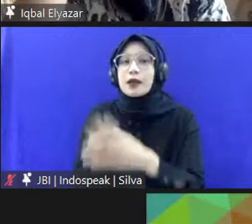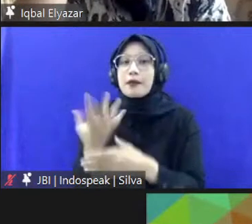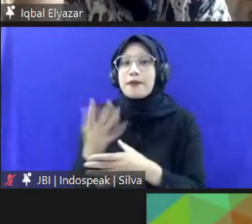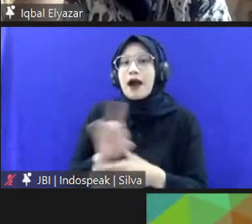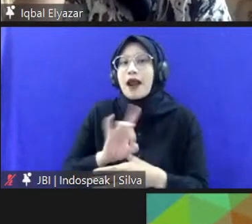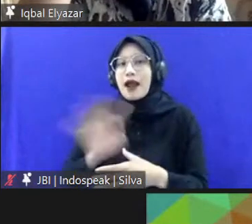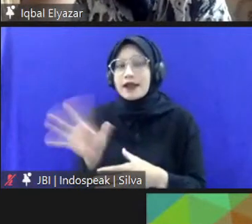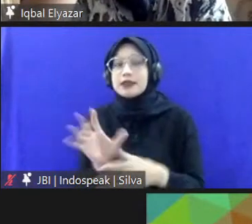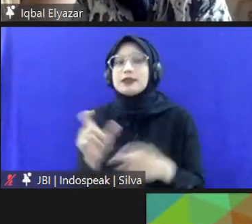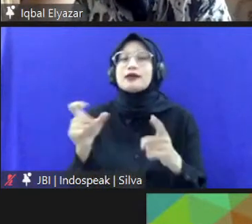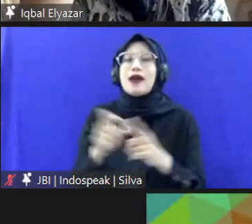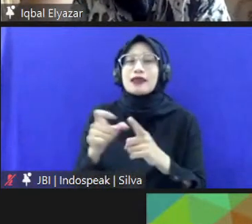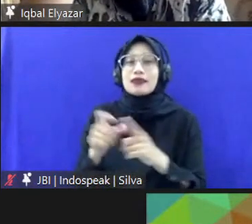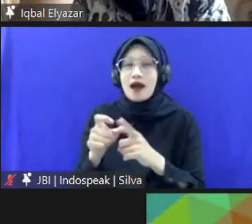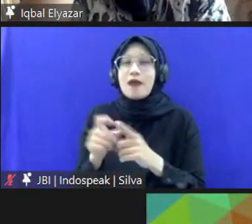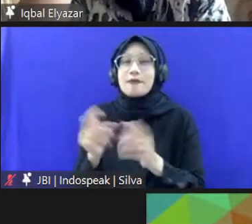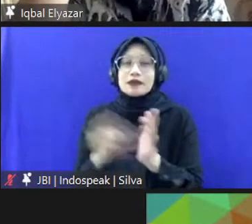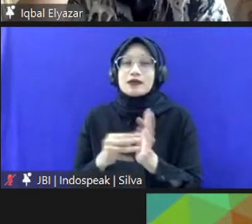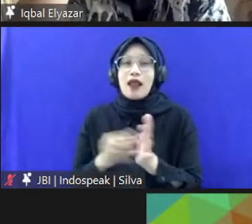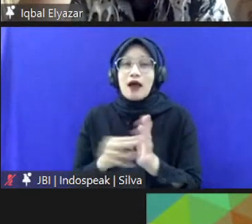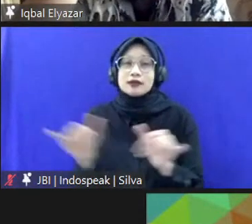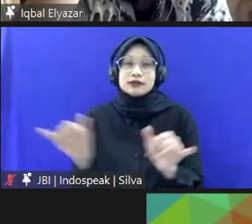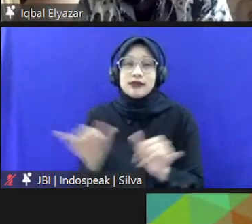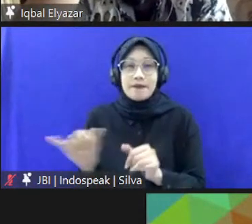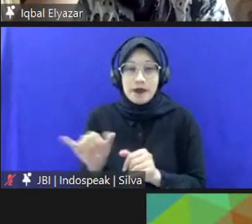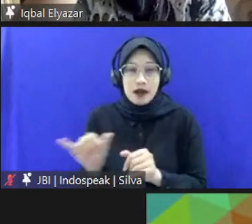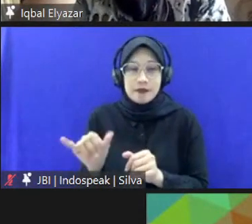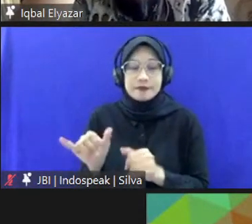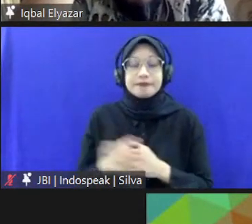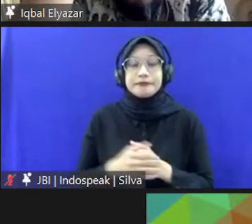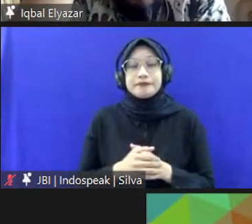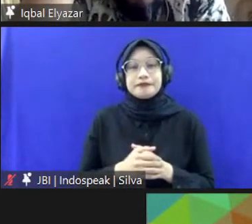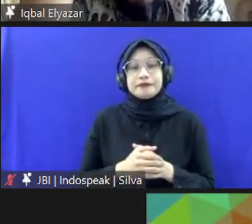are also facing the similar situation. We